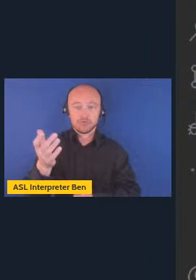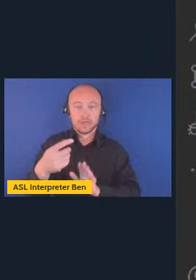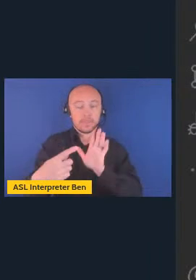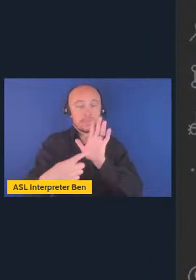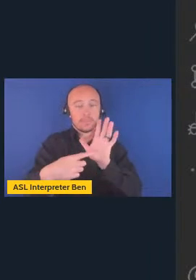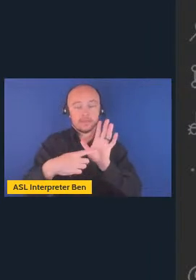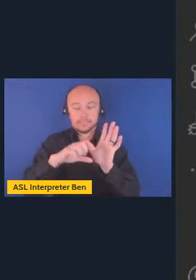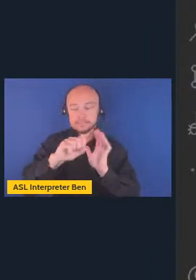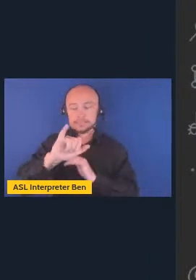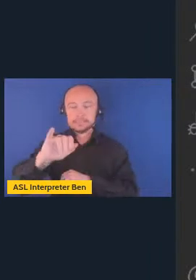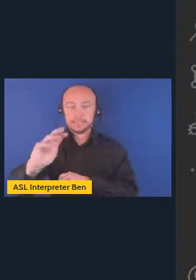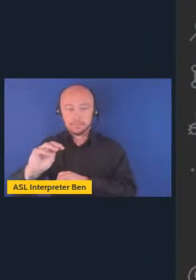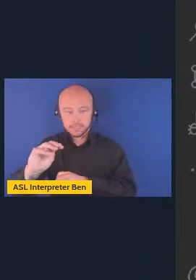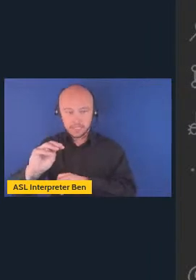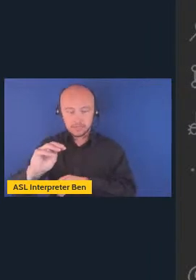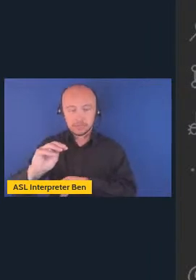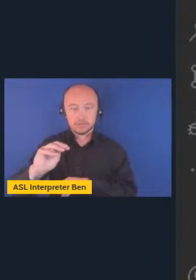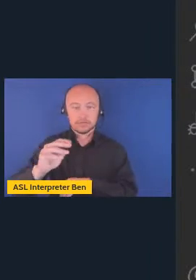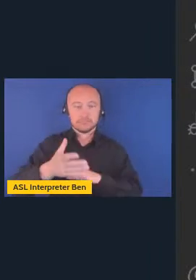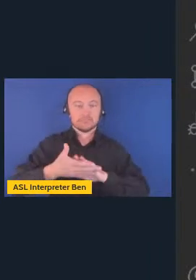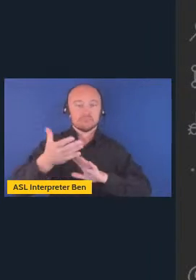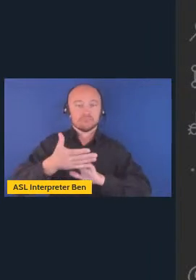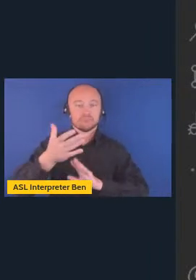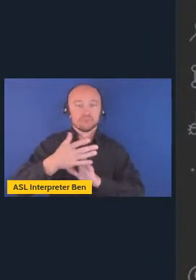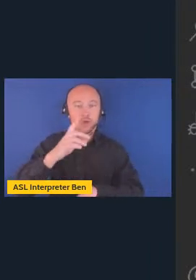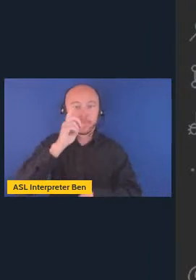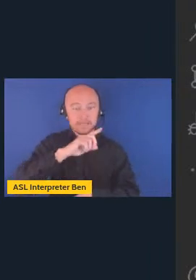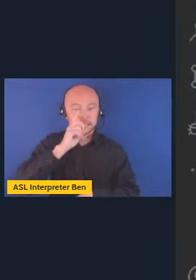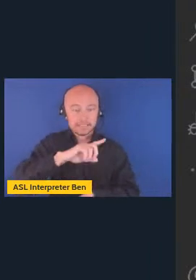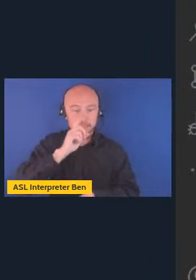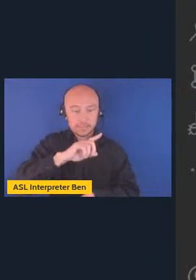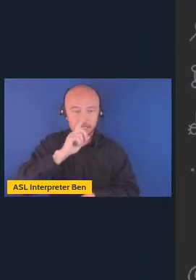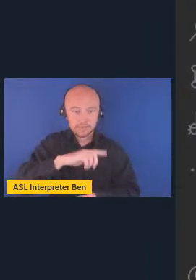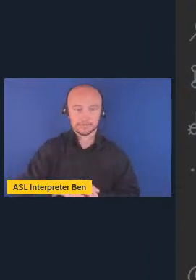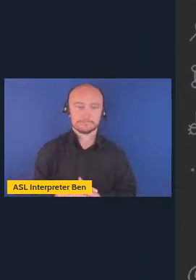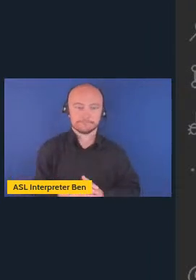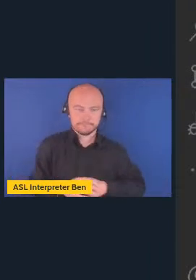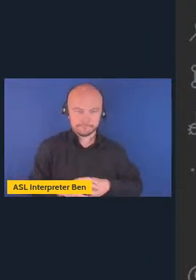compile this to the simulator. Wing run basically runs the simulator, main.w.